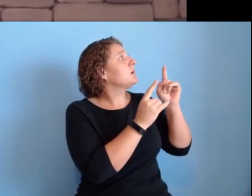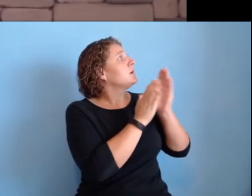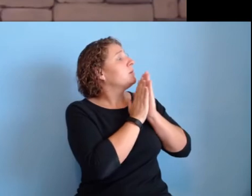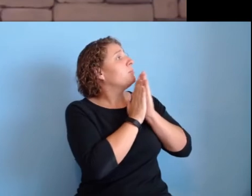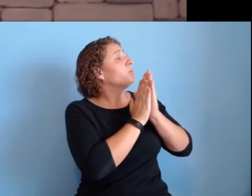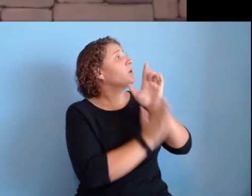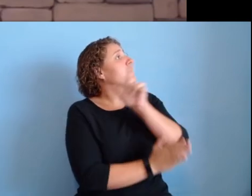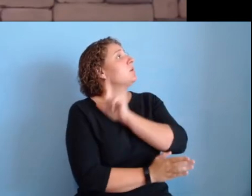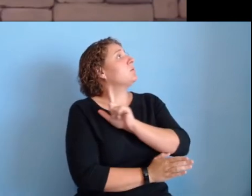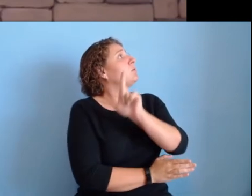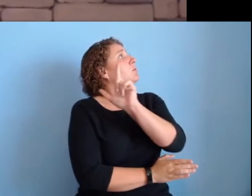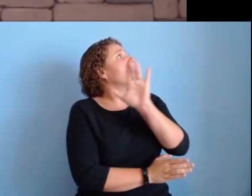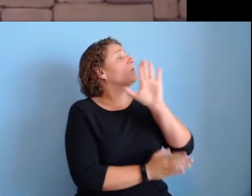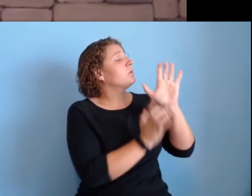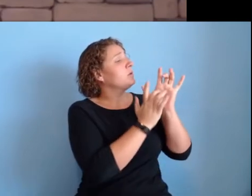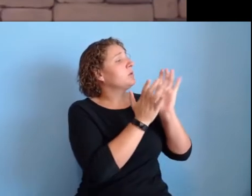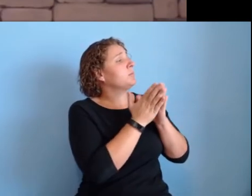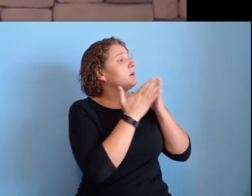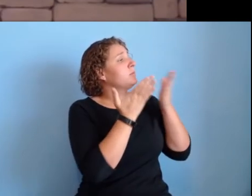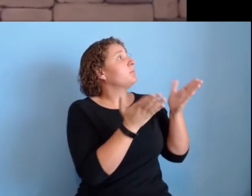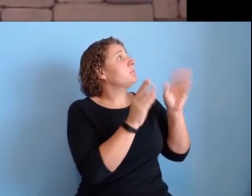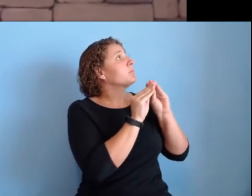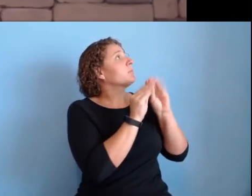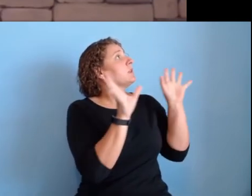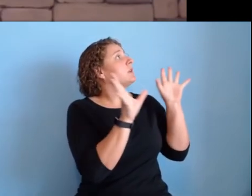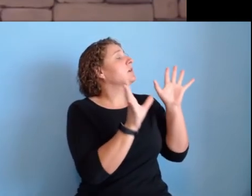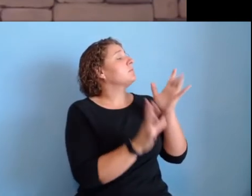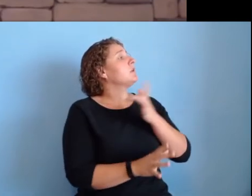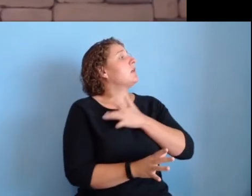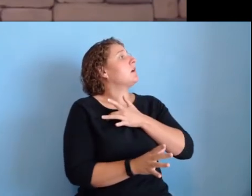would open up clearly, simply to every heart that's listening.